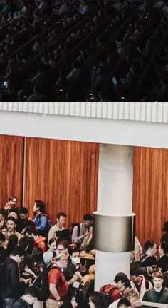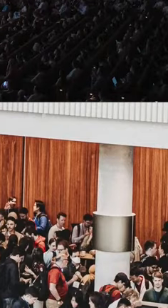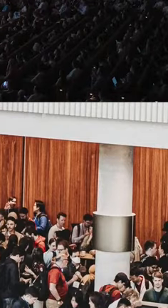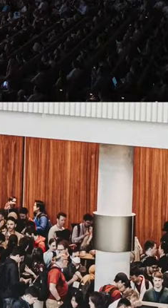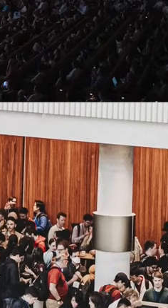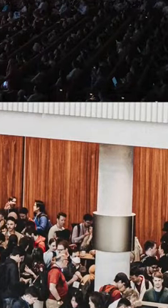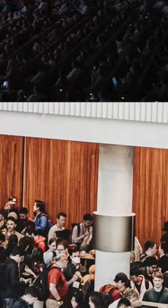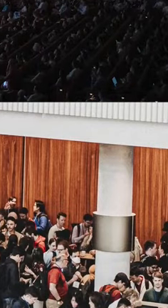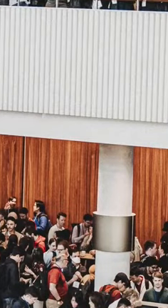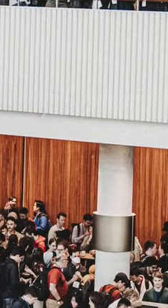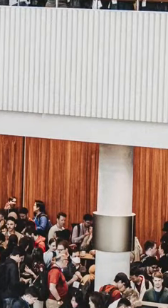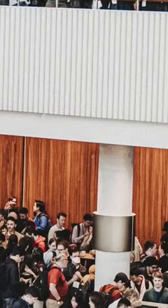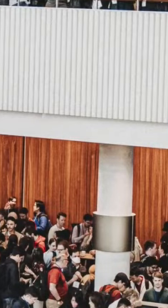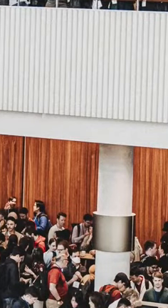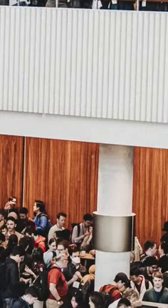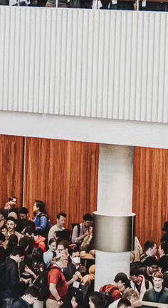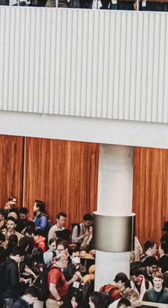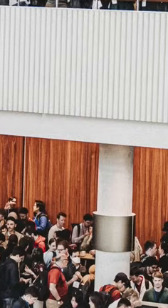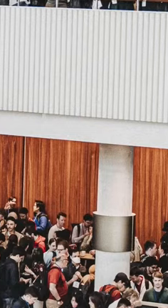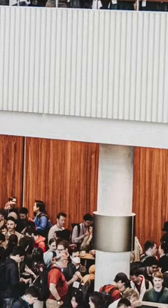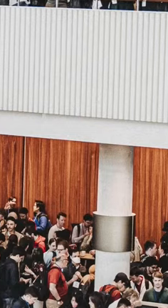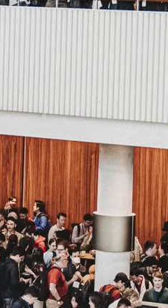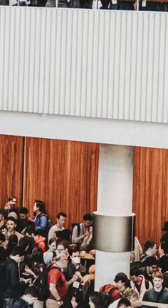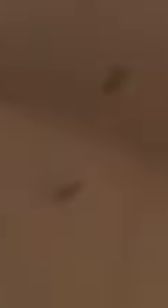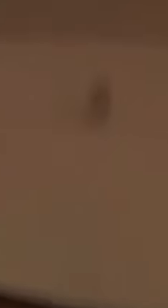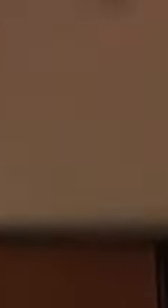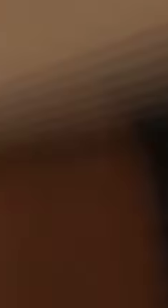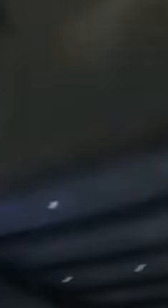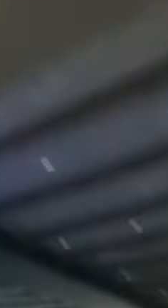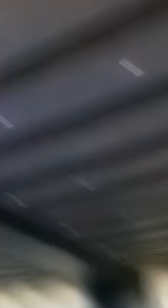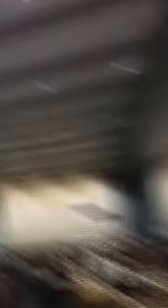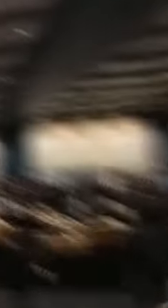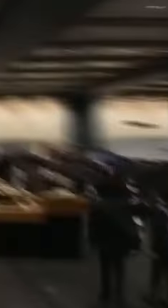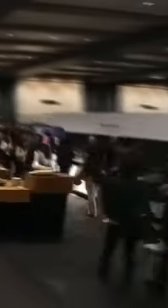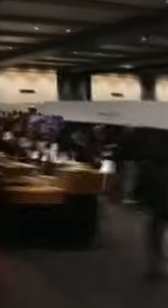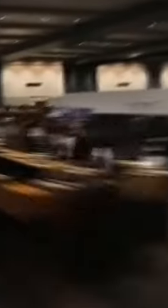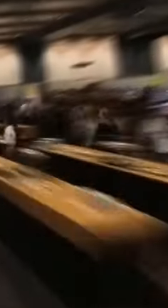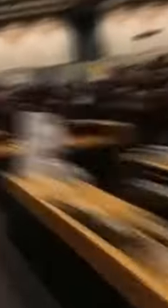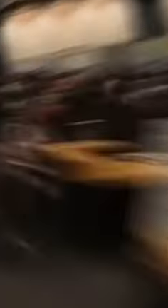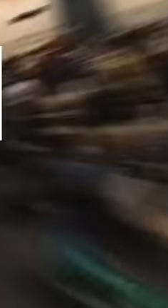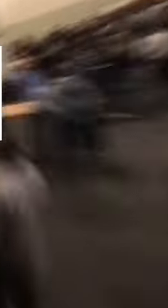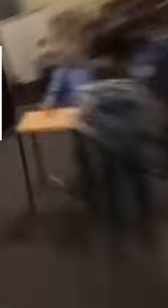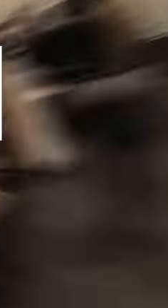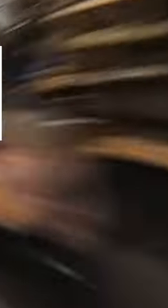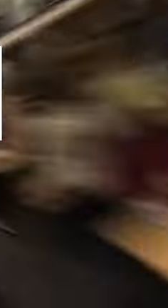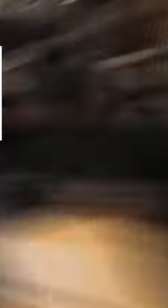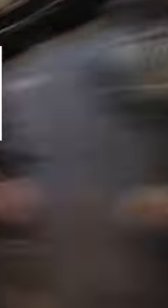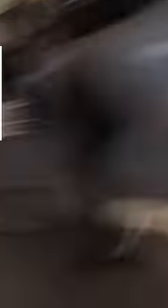We'll be right back.